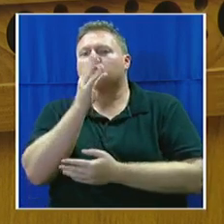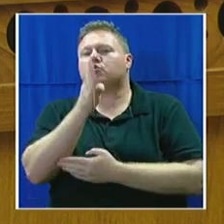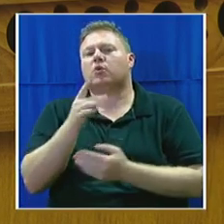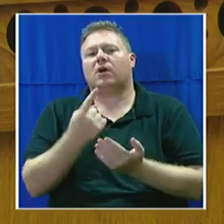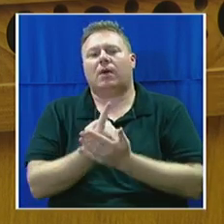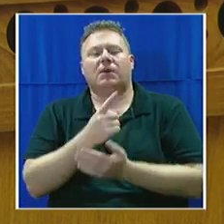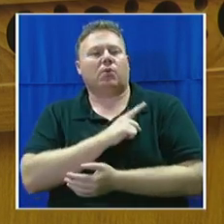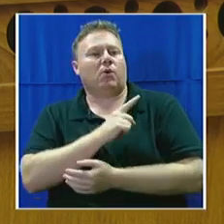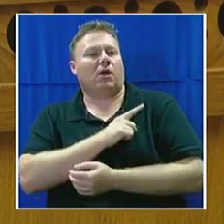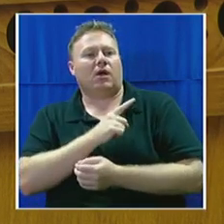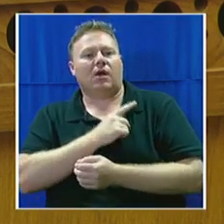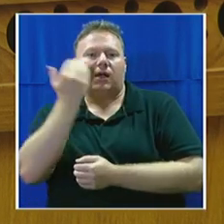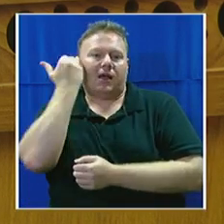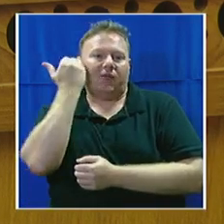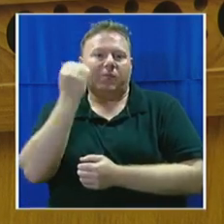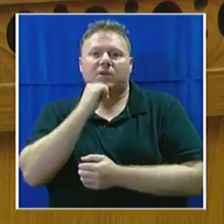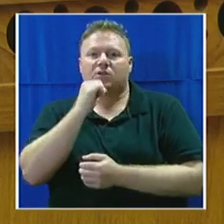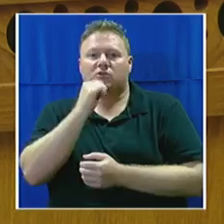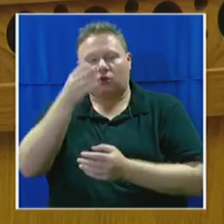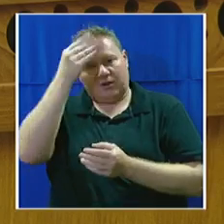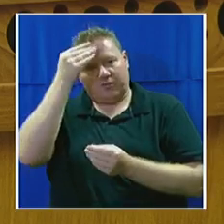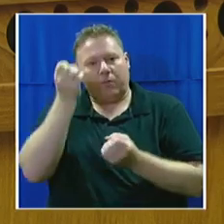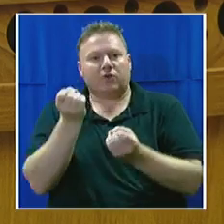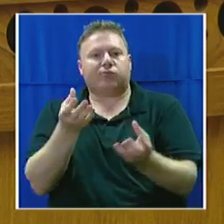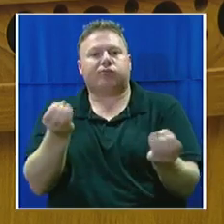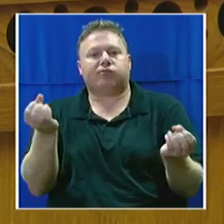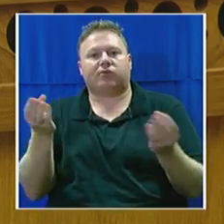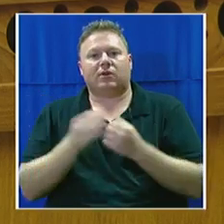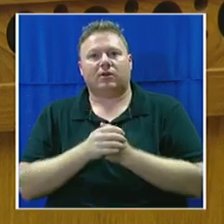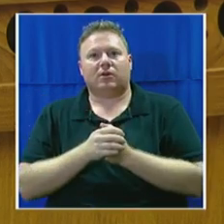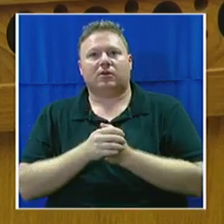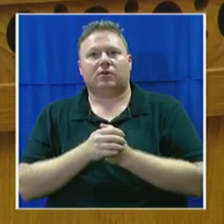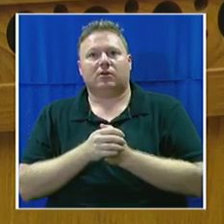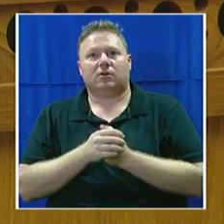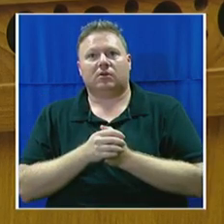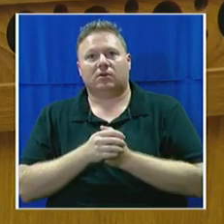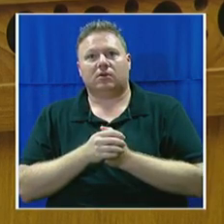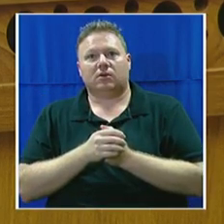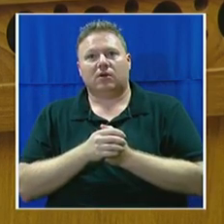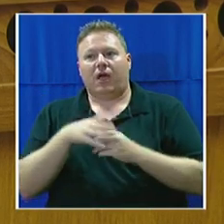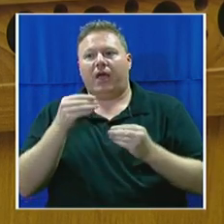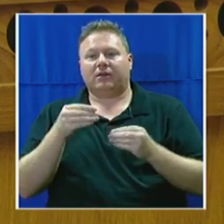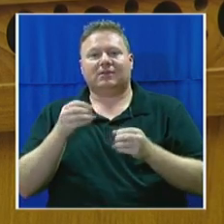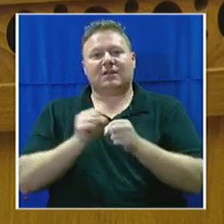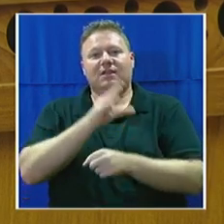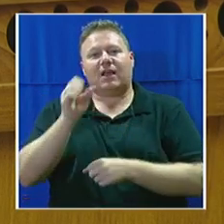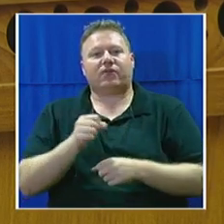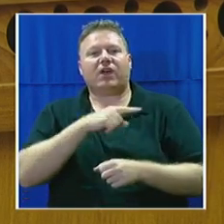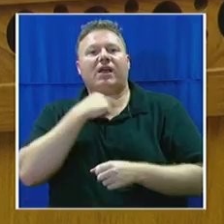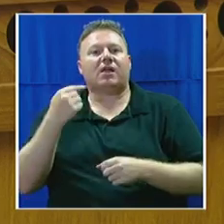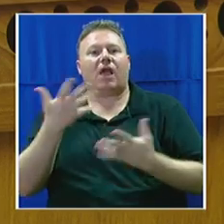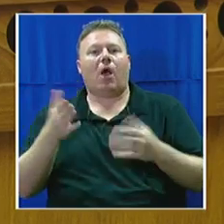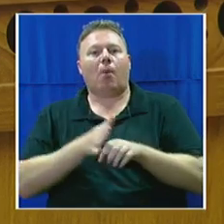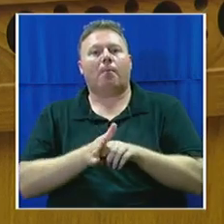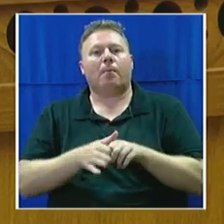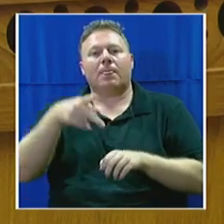Afrika ubulawe yiPoloni. Ngonicinga uba sizawunikholelwa njani xa ningekho transparent about your actions, especially kule nto